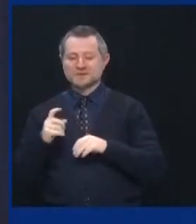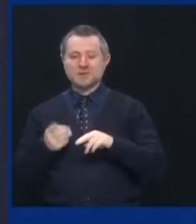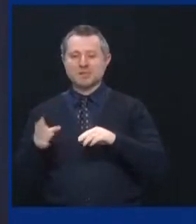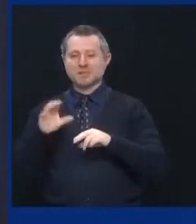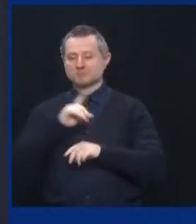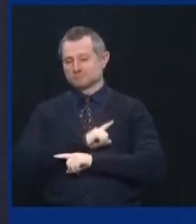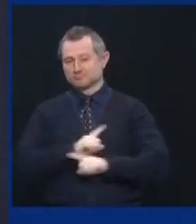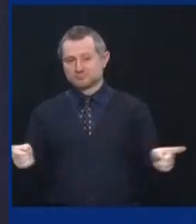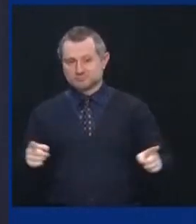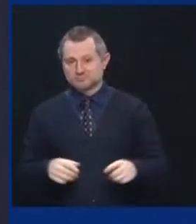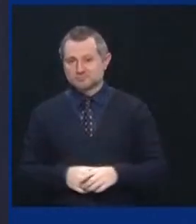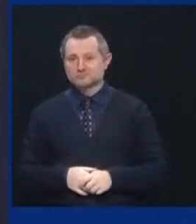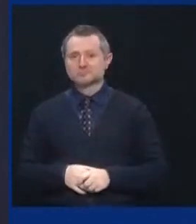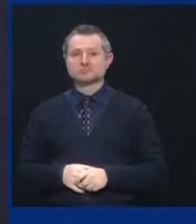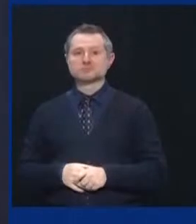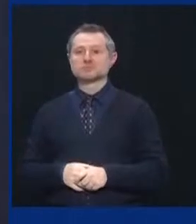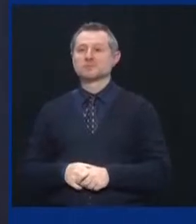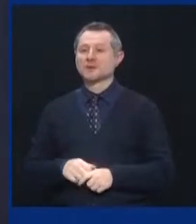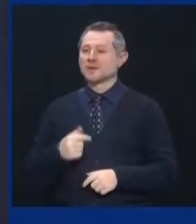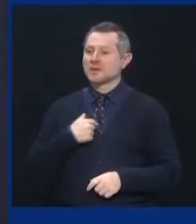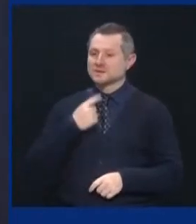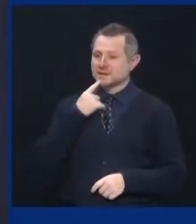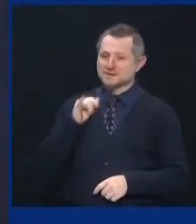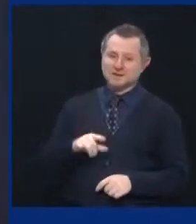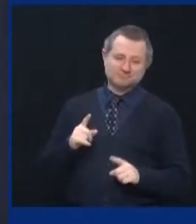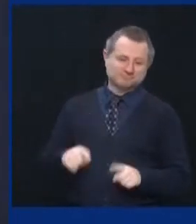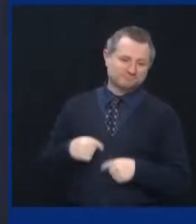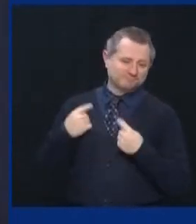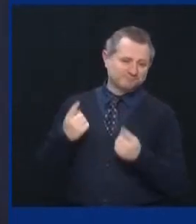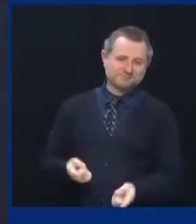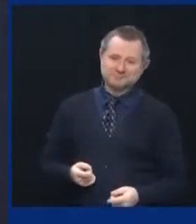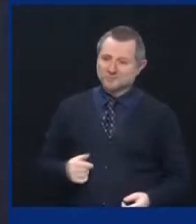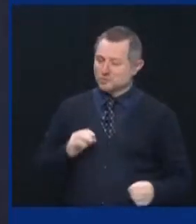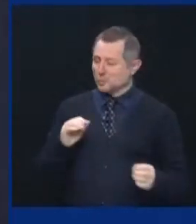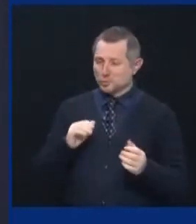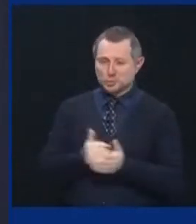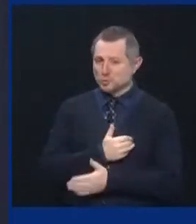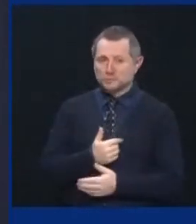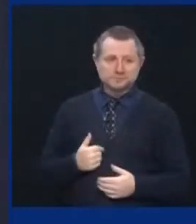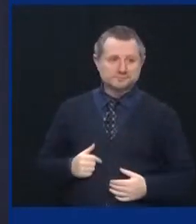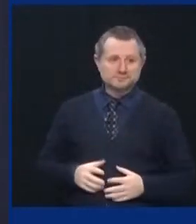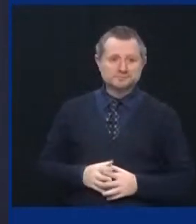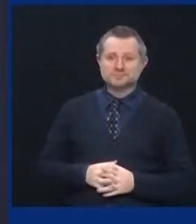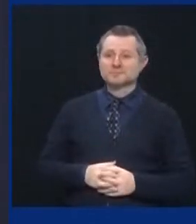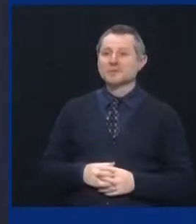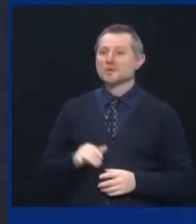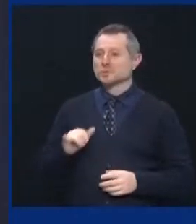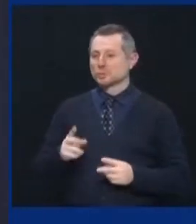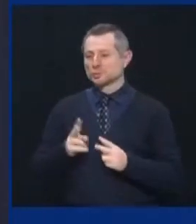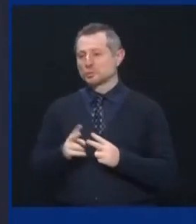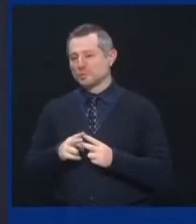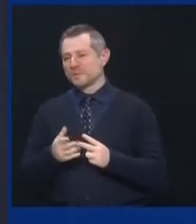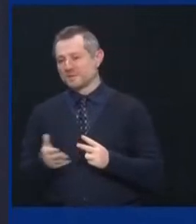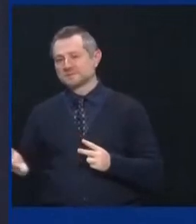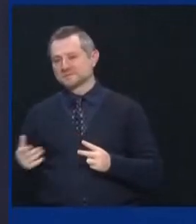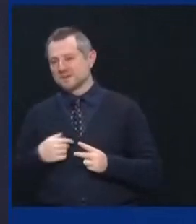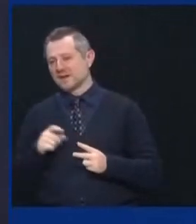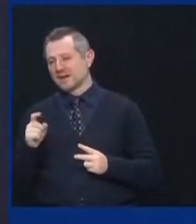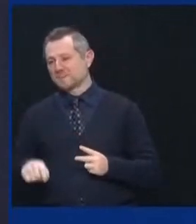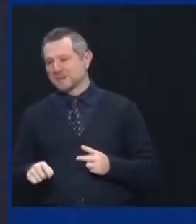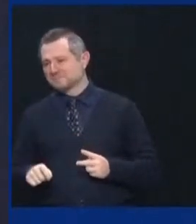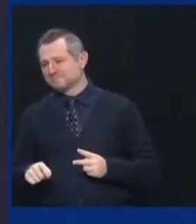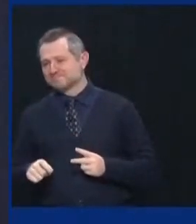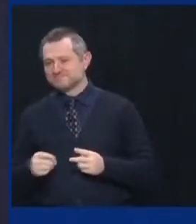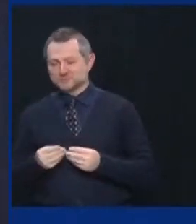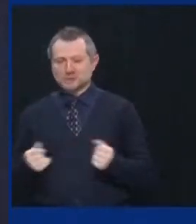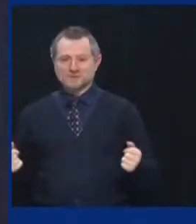penalties. And I have said that from day one. So those two loopholes do have to be closed, and we need a